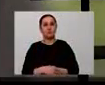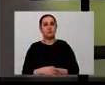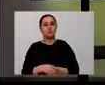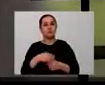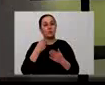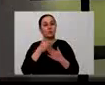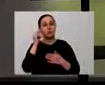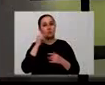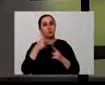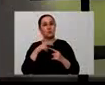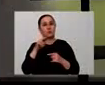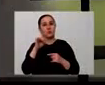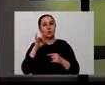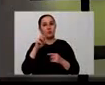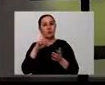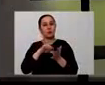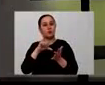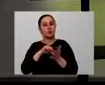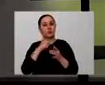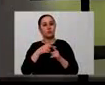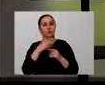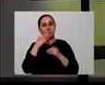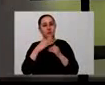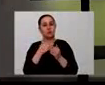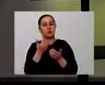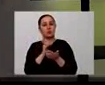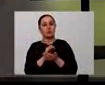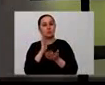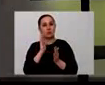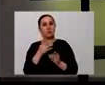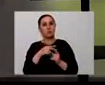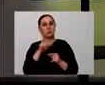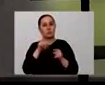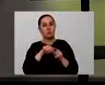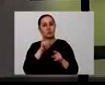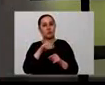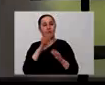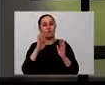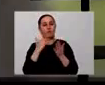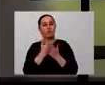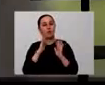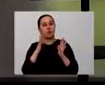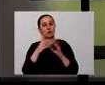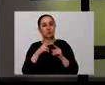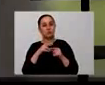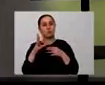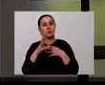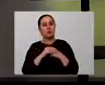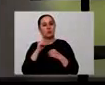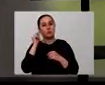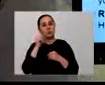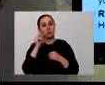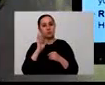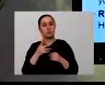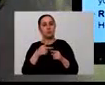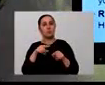Aziz o'quvchilar, biz dramadagi qatnashchilar bilan yaqindan tanishib olamiz. Undan keyin esa voqealar rivojini birgalikda